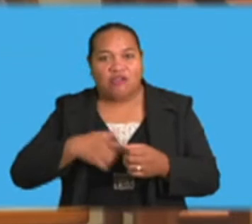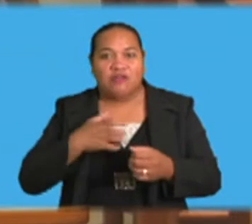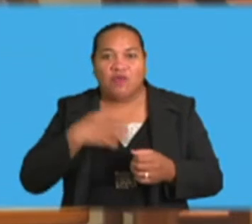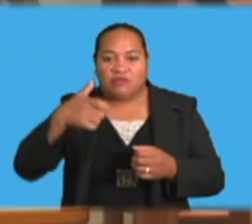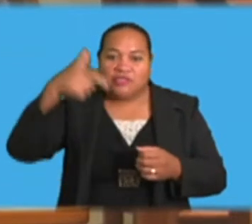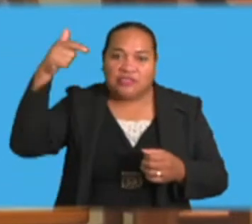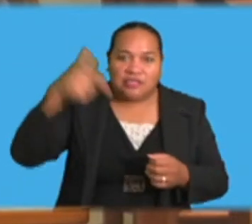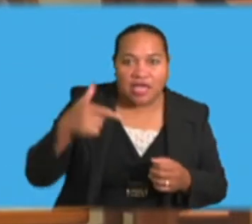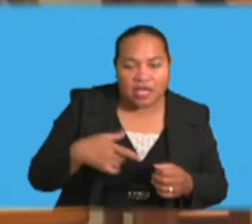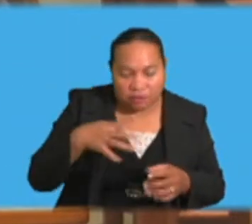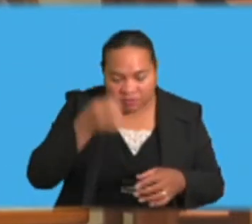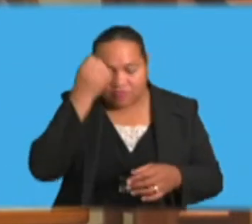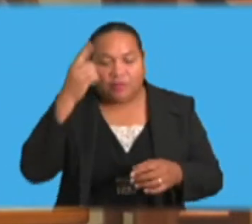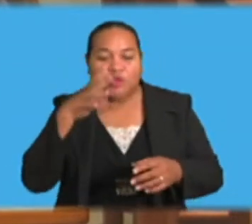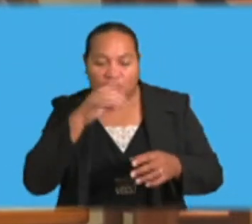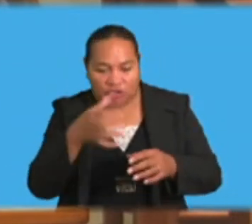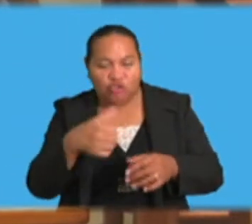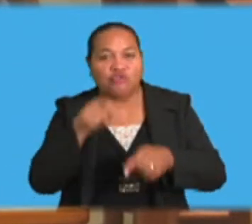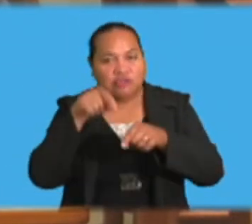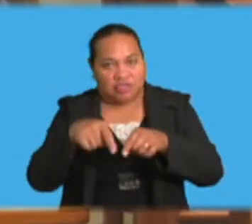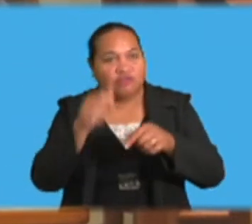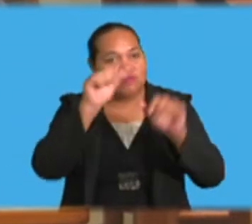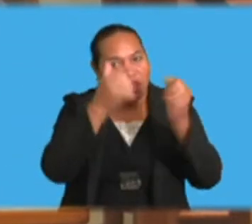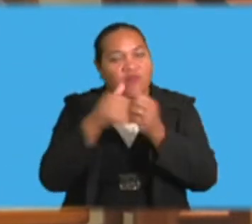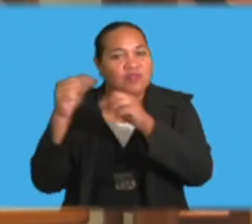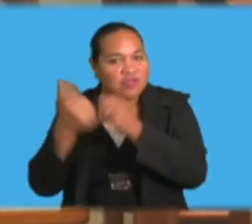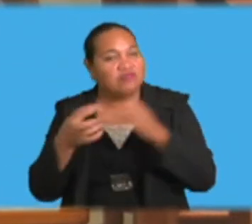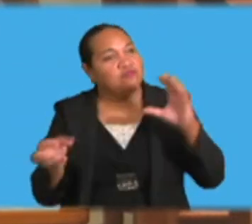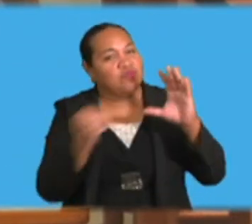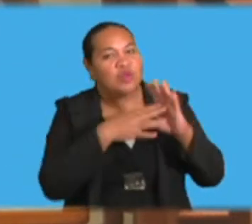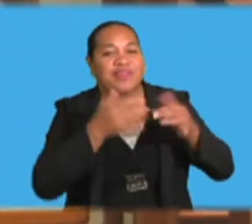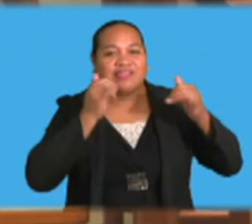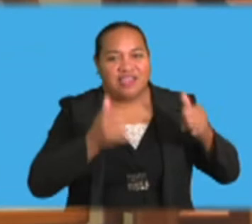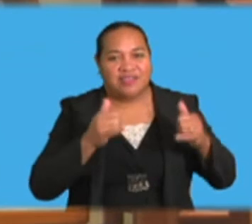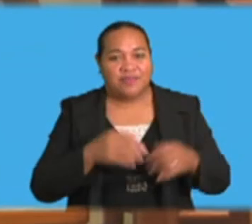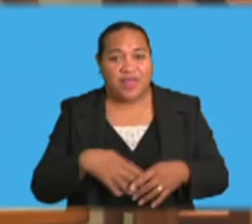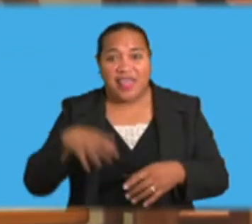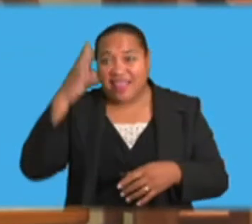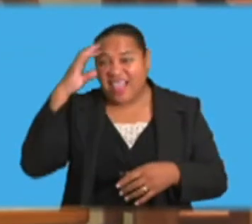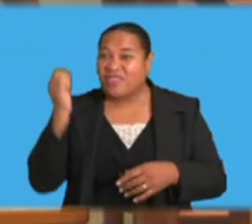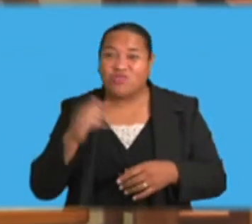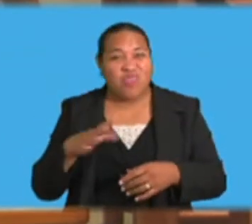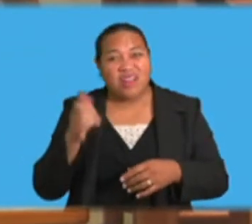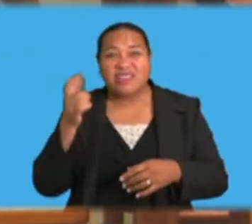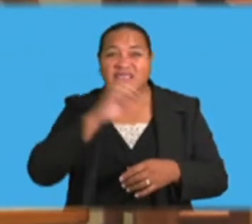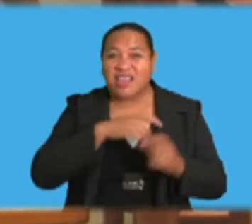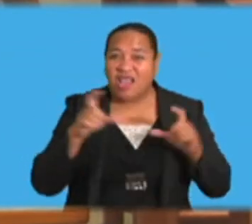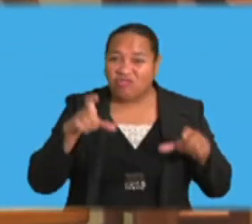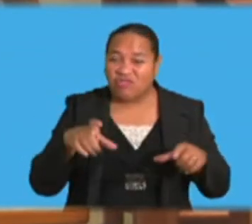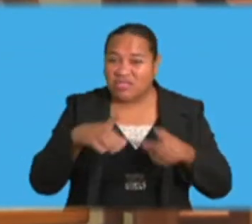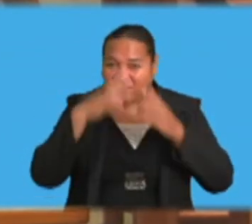to be utilized in the courts of Fiji on matters of human rights. Countries will sign up to the covenant, but it